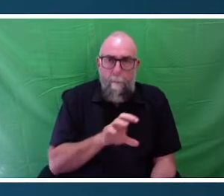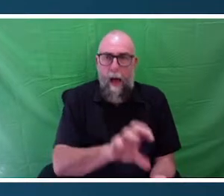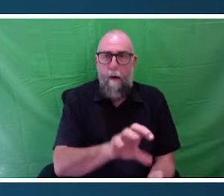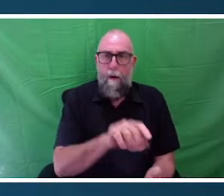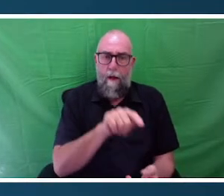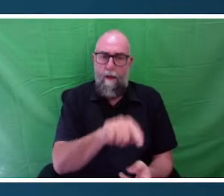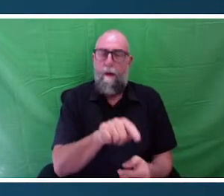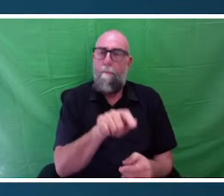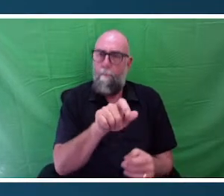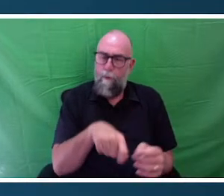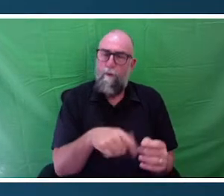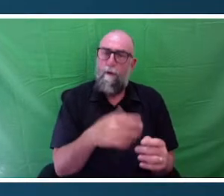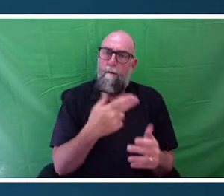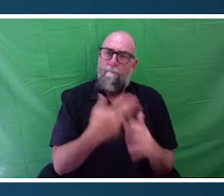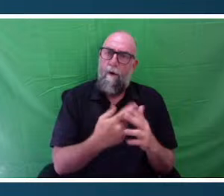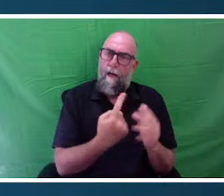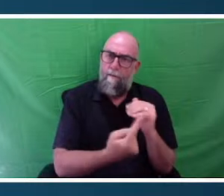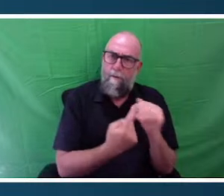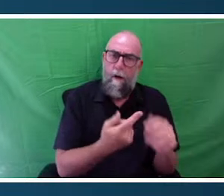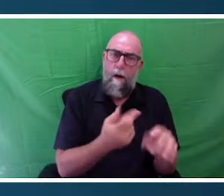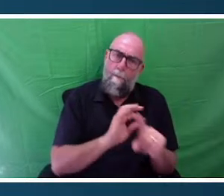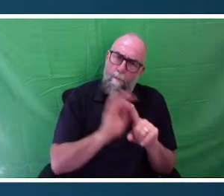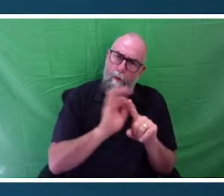welfare. And lastly,